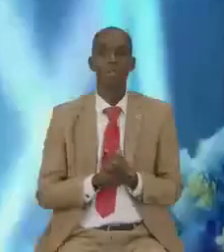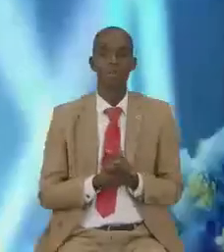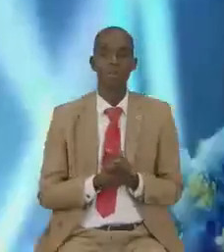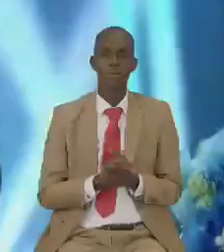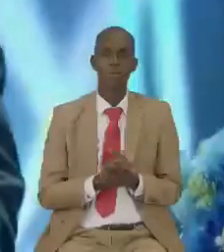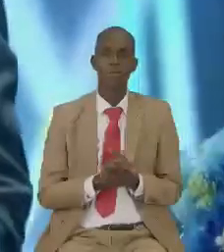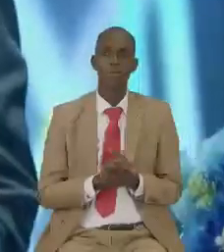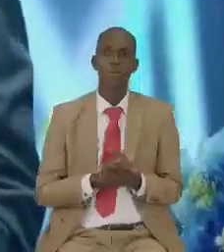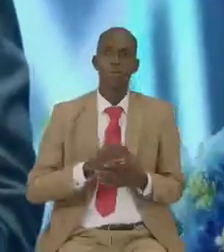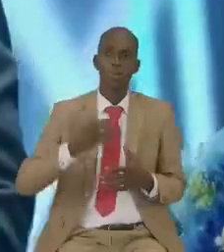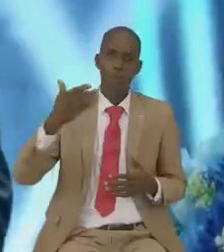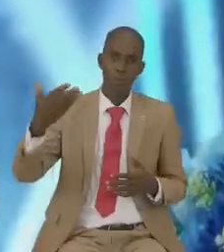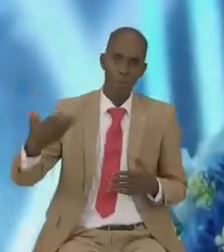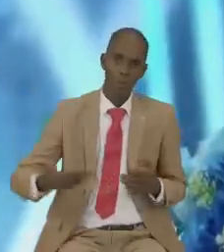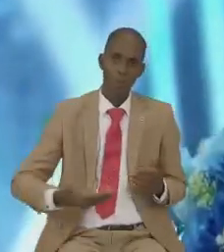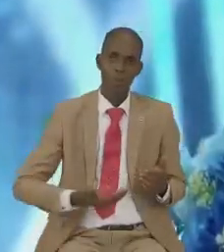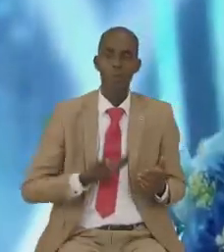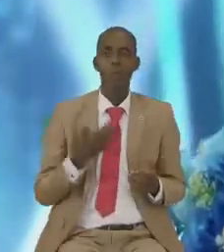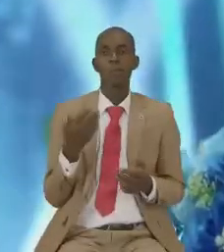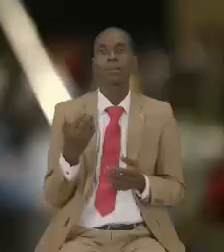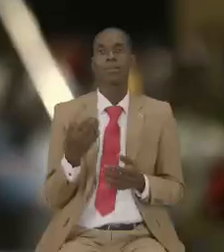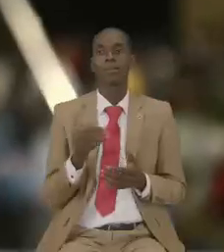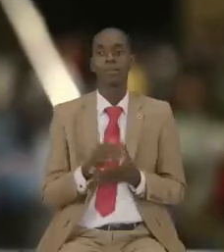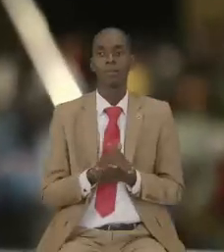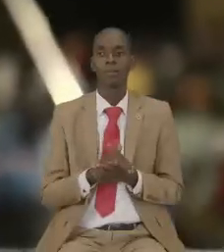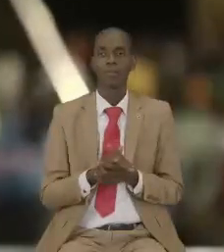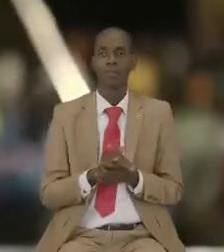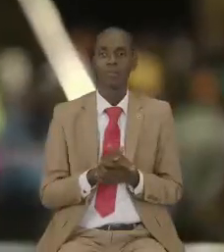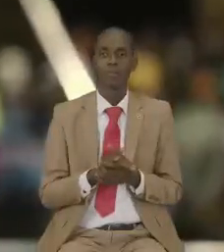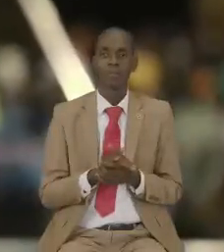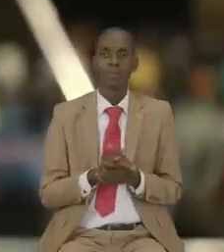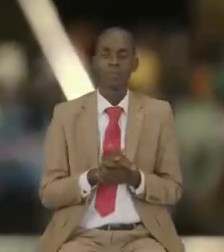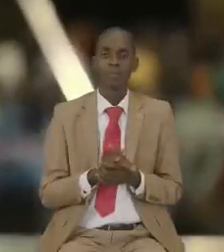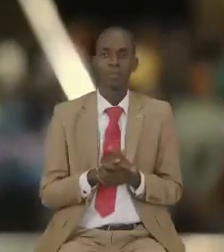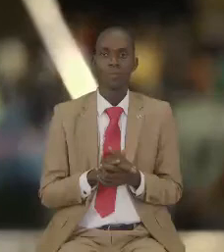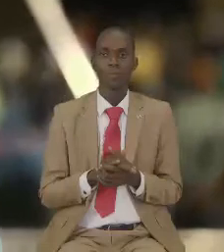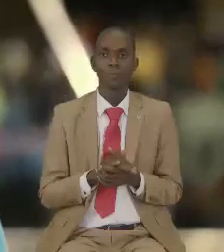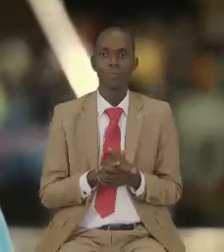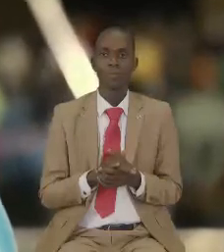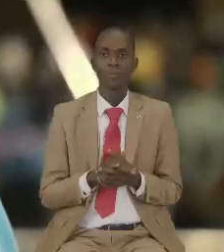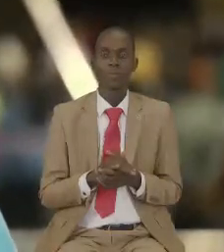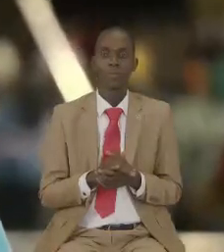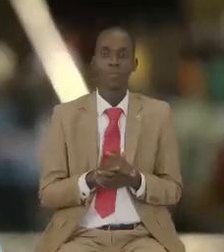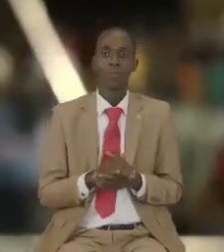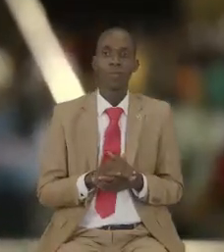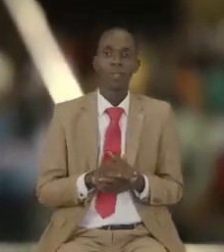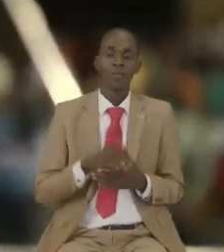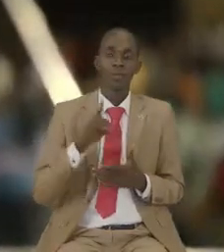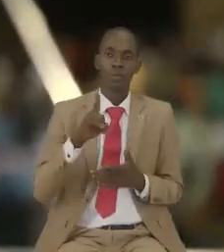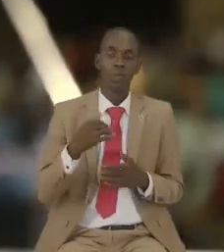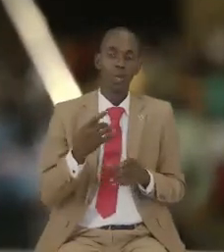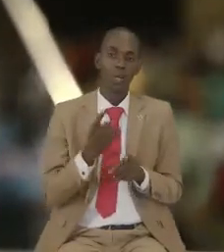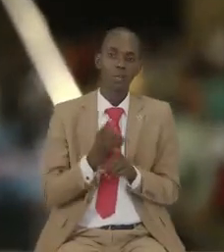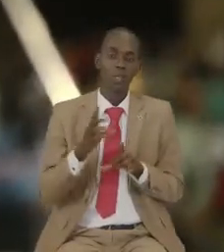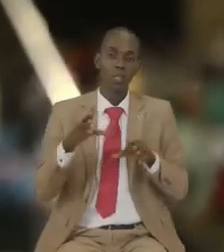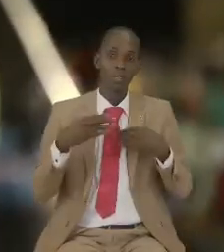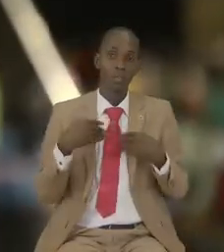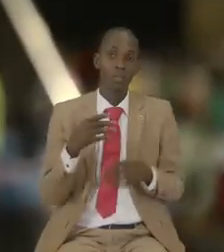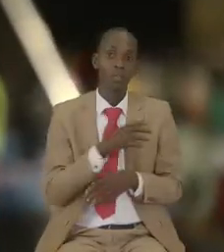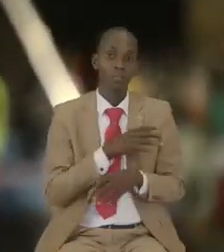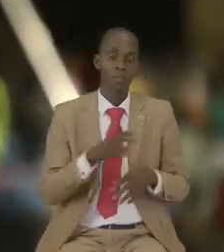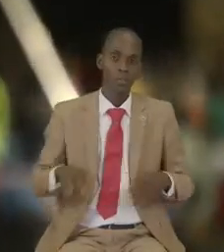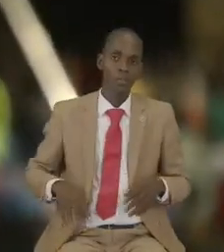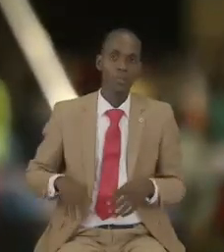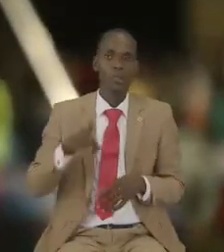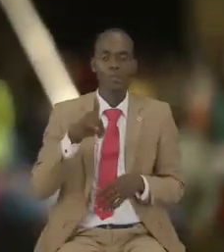Welcome to the family. If you are watching online and you have taken this huge step of faith, you have given your life to Christ, you now have